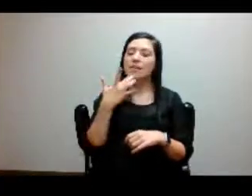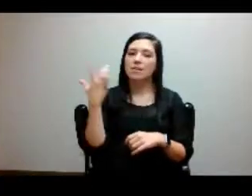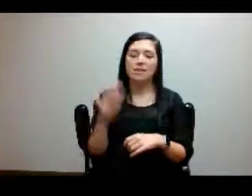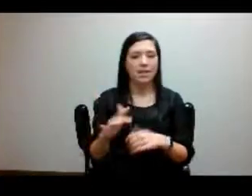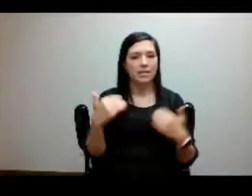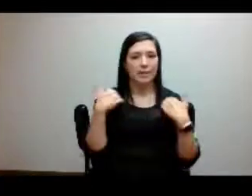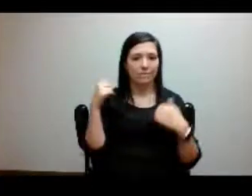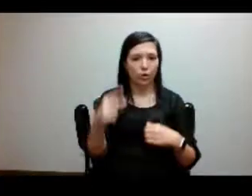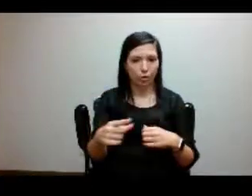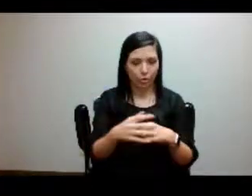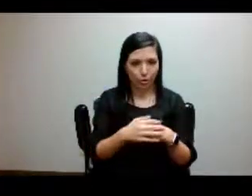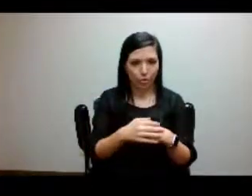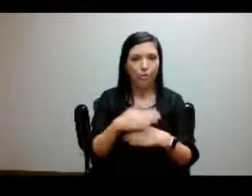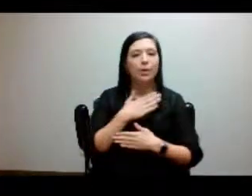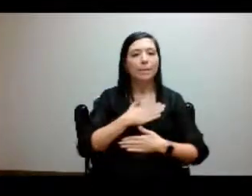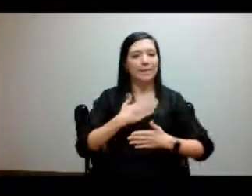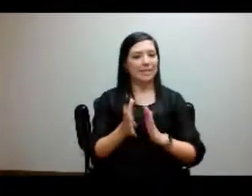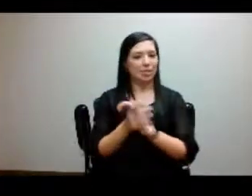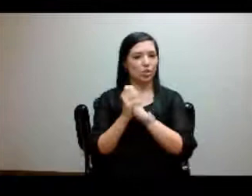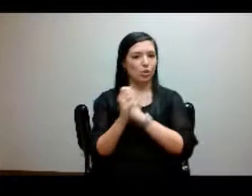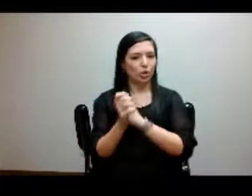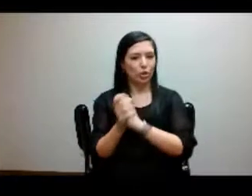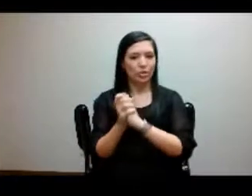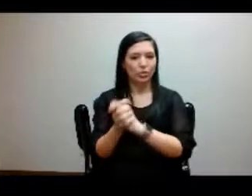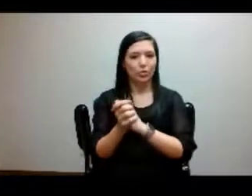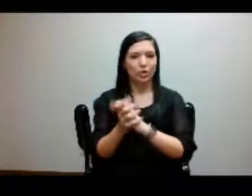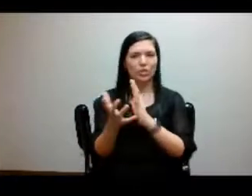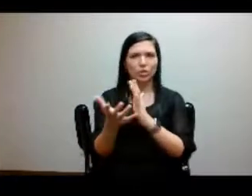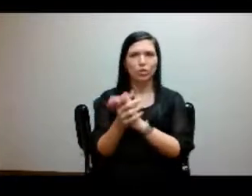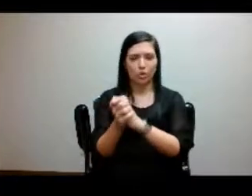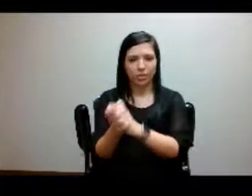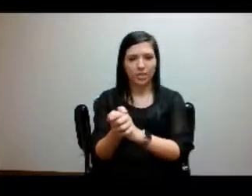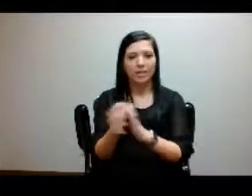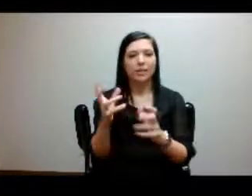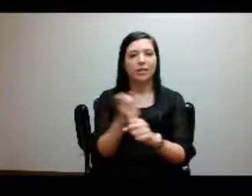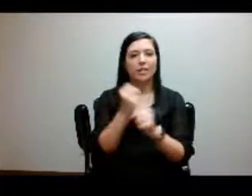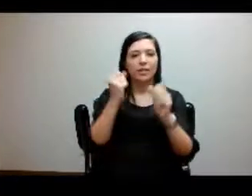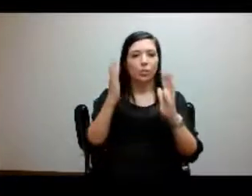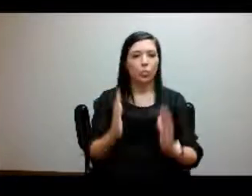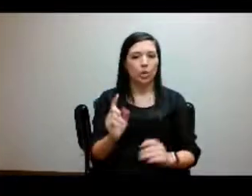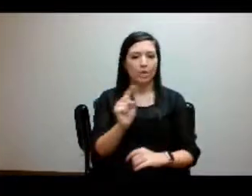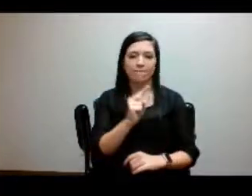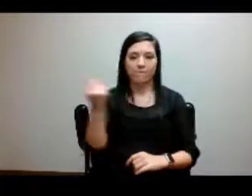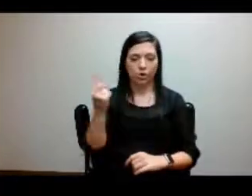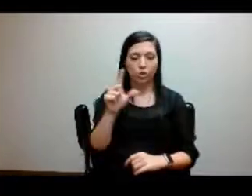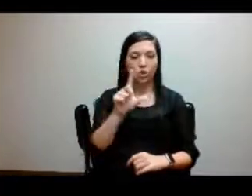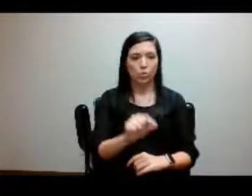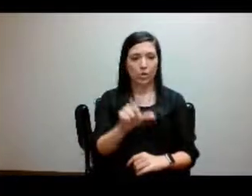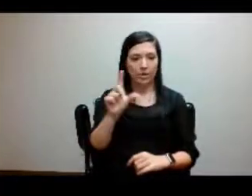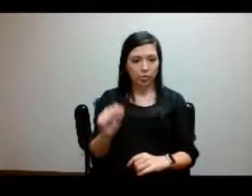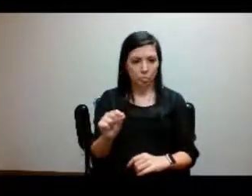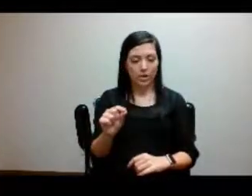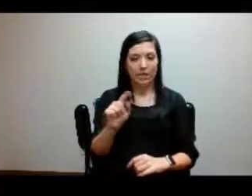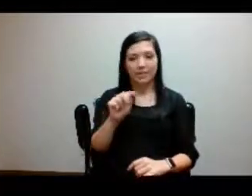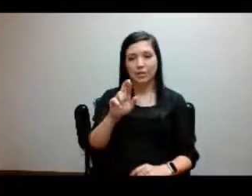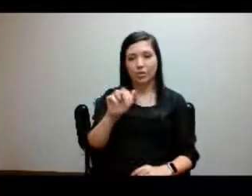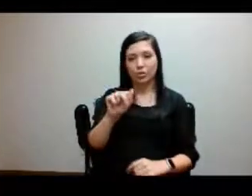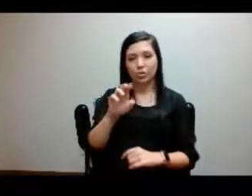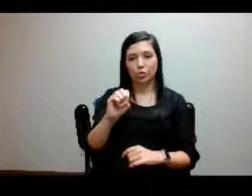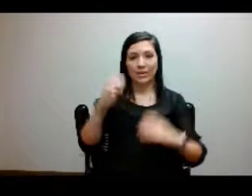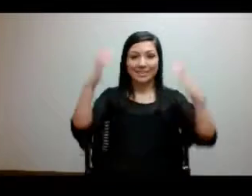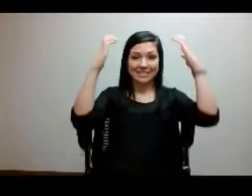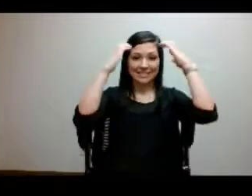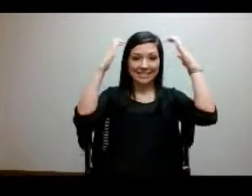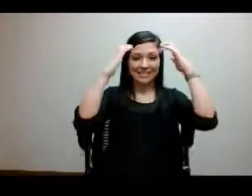her. Please congratulate the winner of the first 2020 Trace Disney